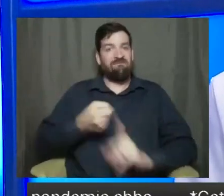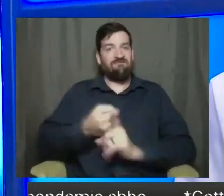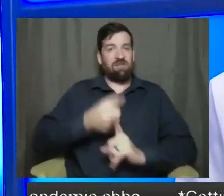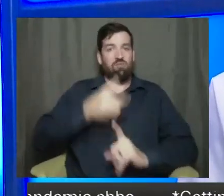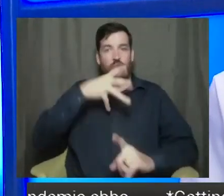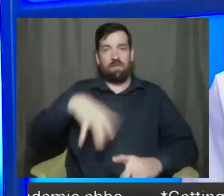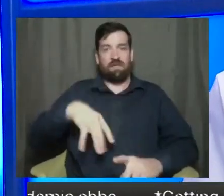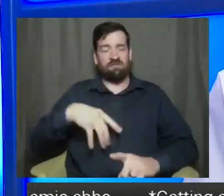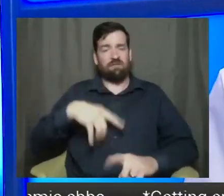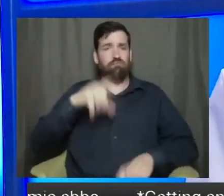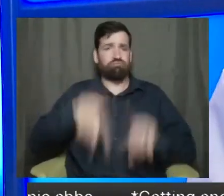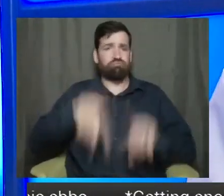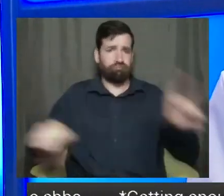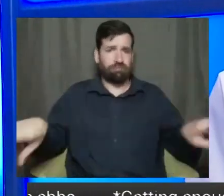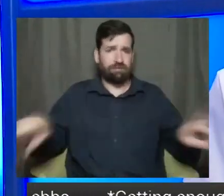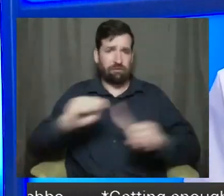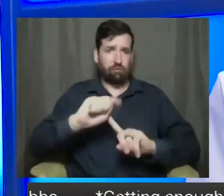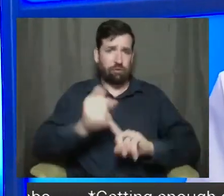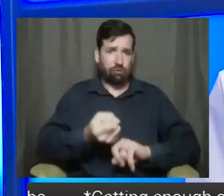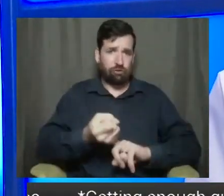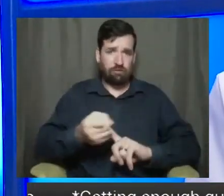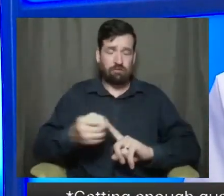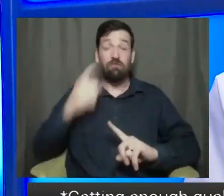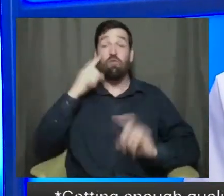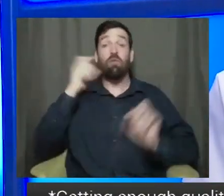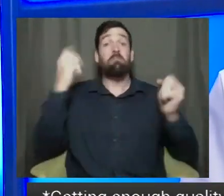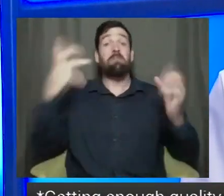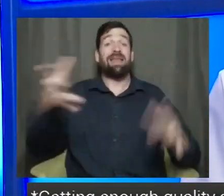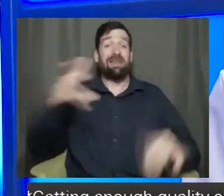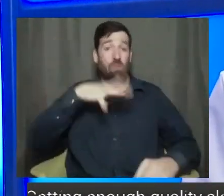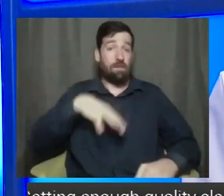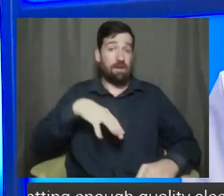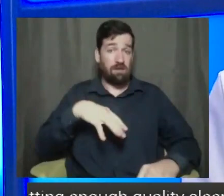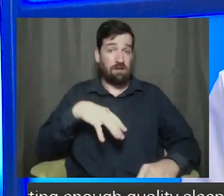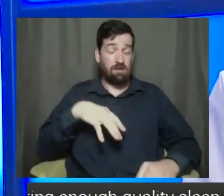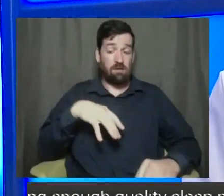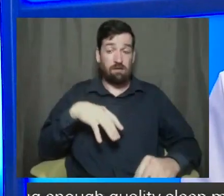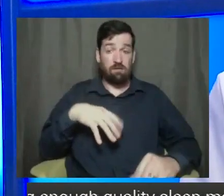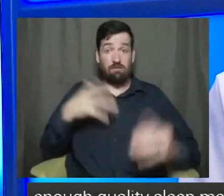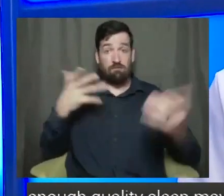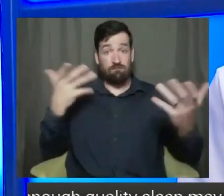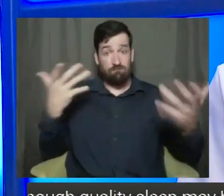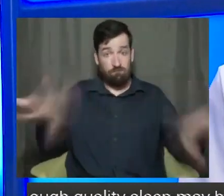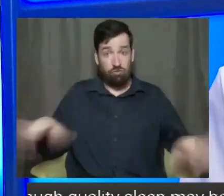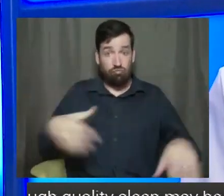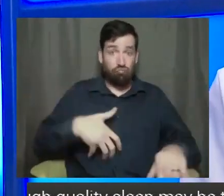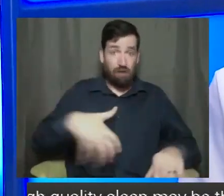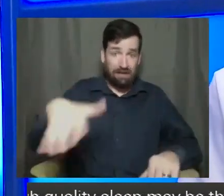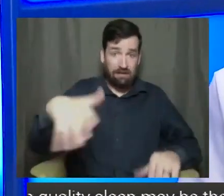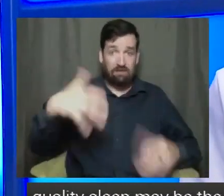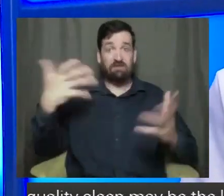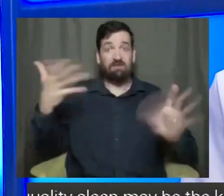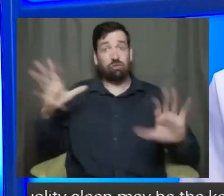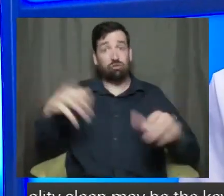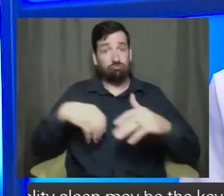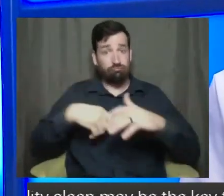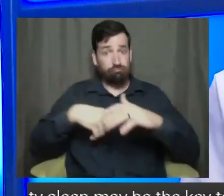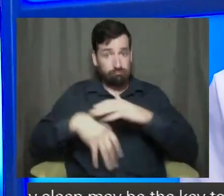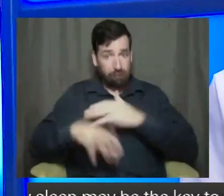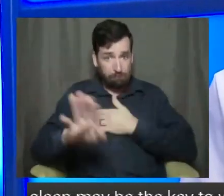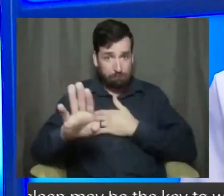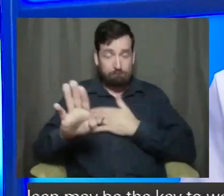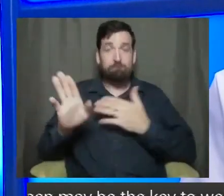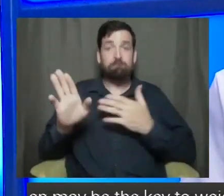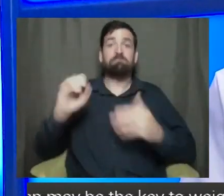of situations. For many women, especially many women after they've had pregnancies and deliveries, it's leaking a little bit with coughing,